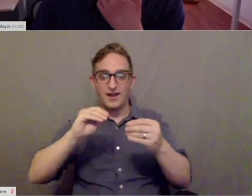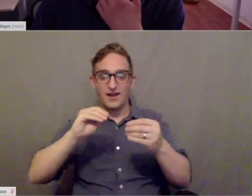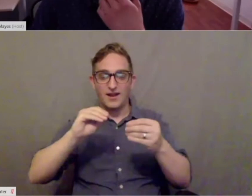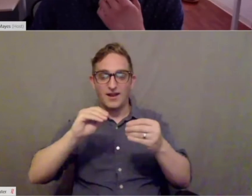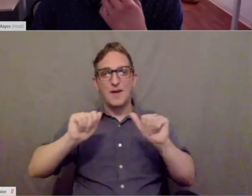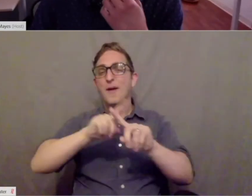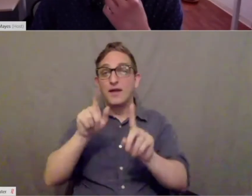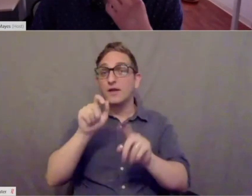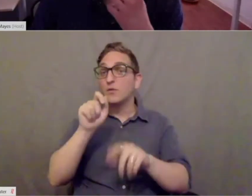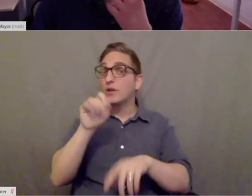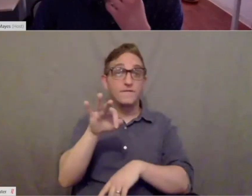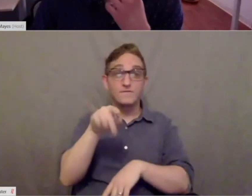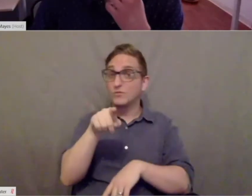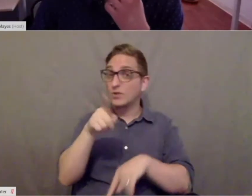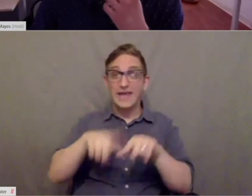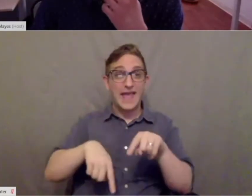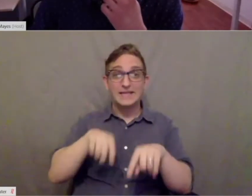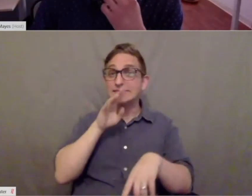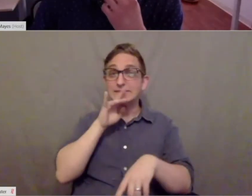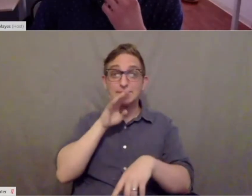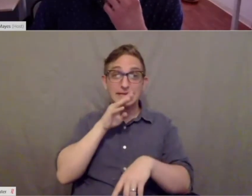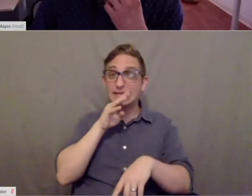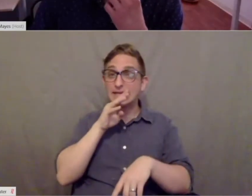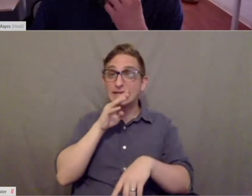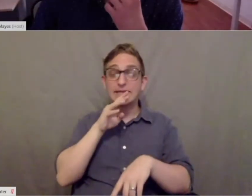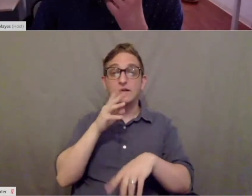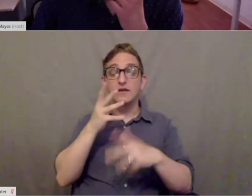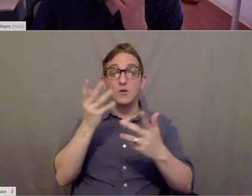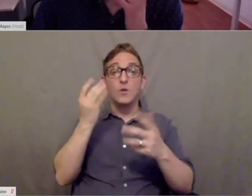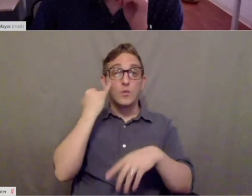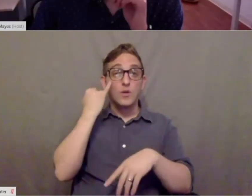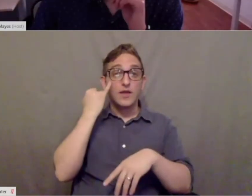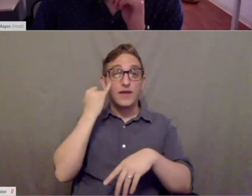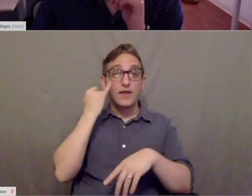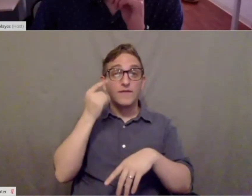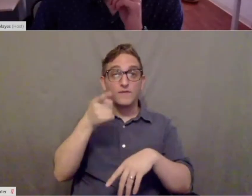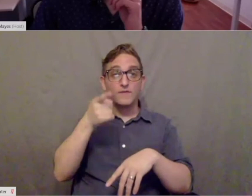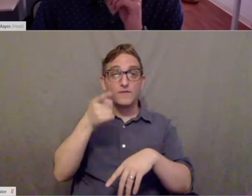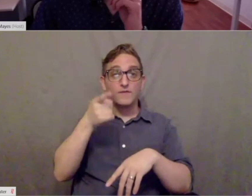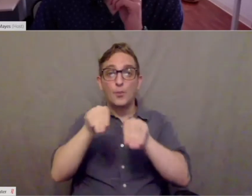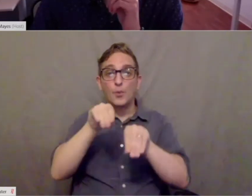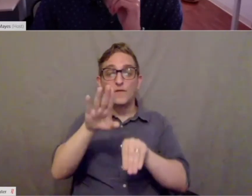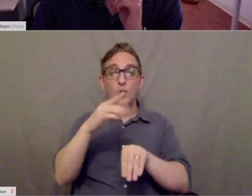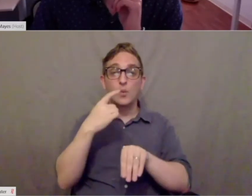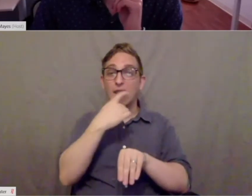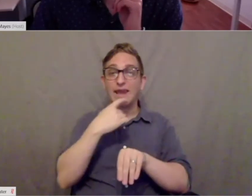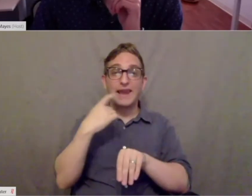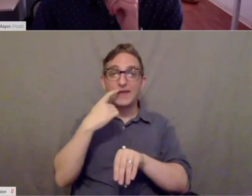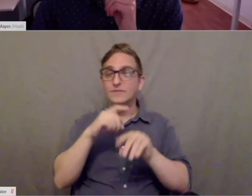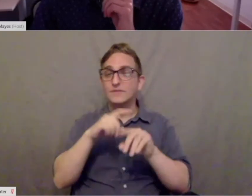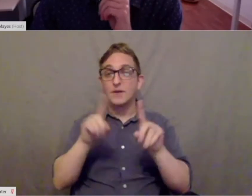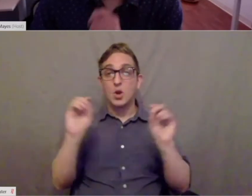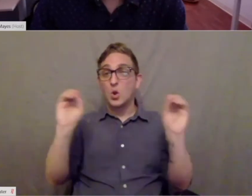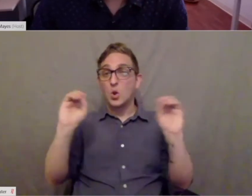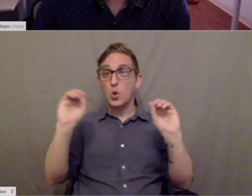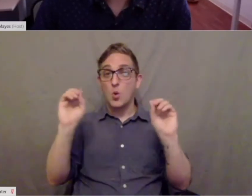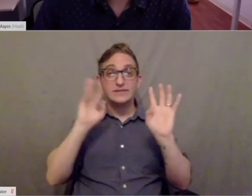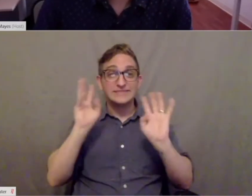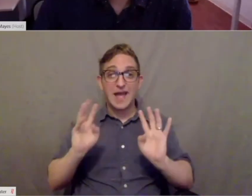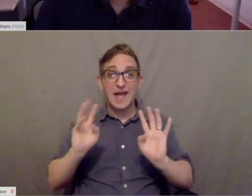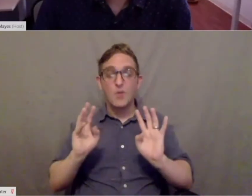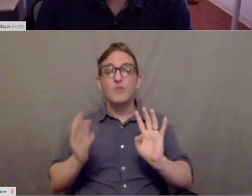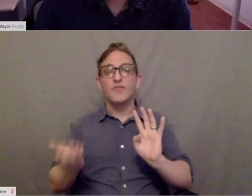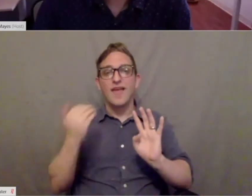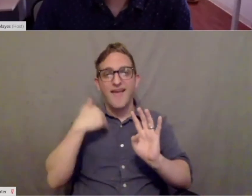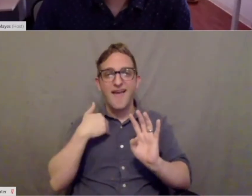able to speak, first of all, if you're able to move your lips, but no sound comes out, they have lip